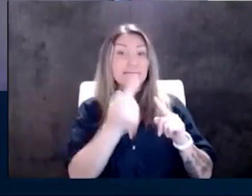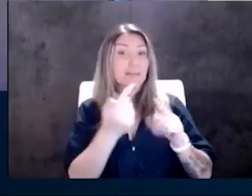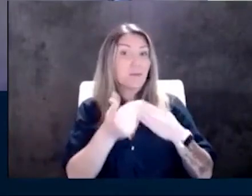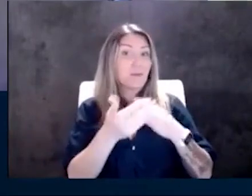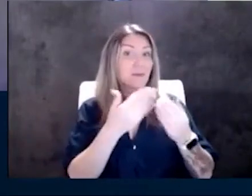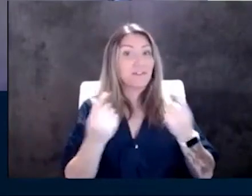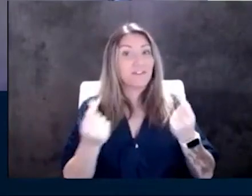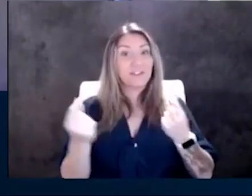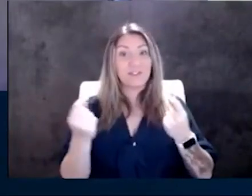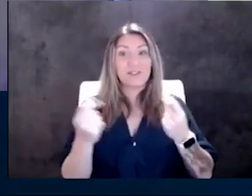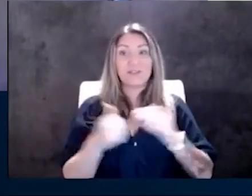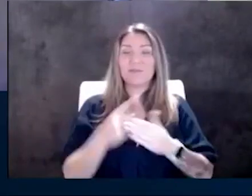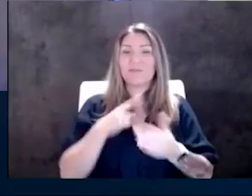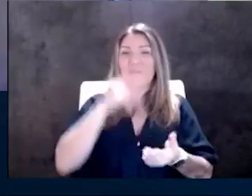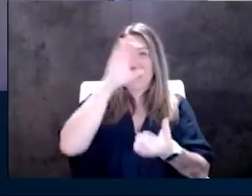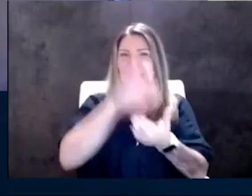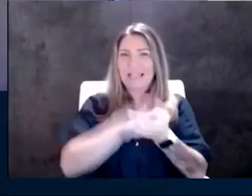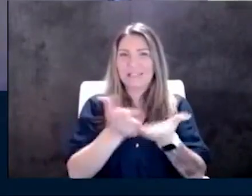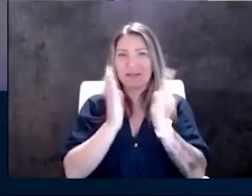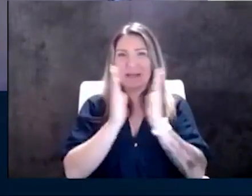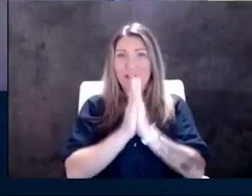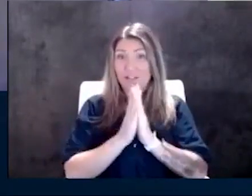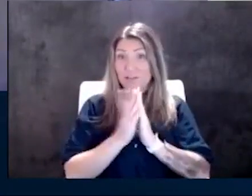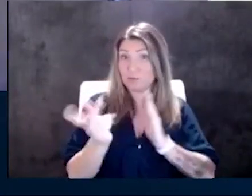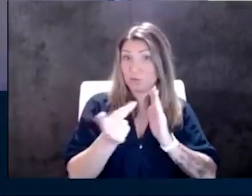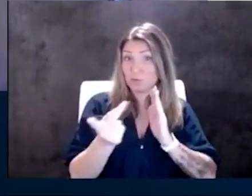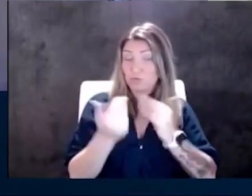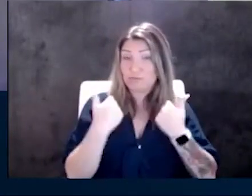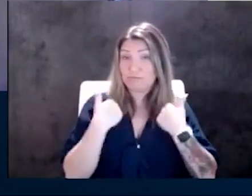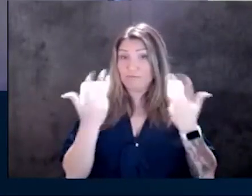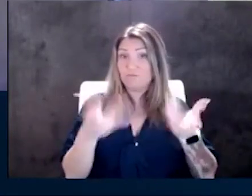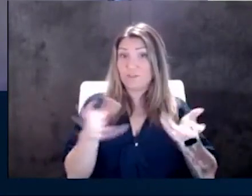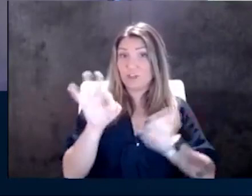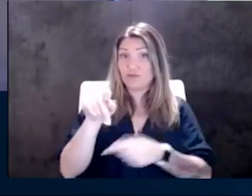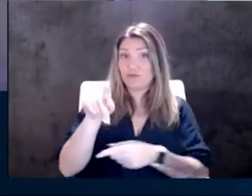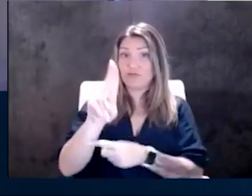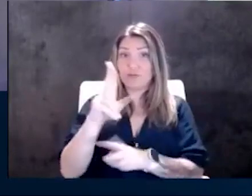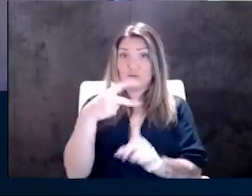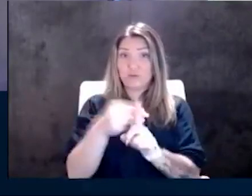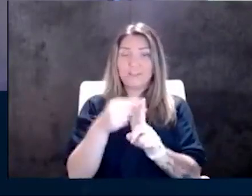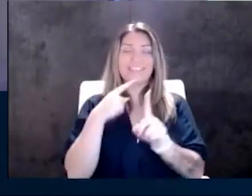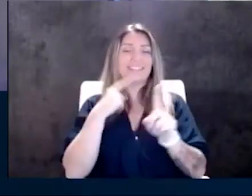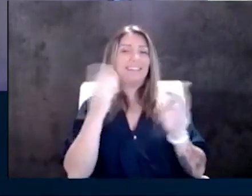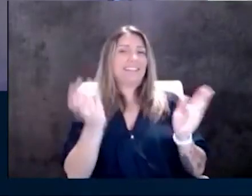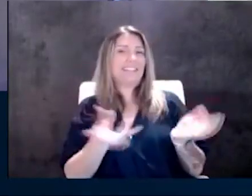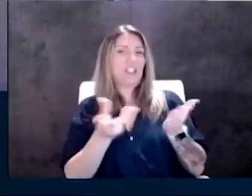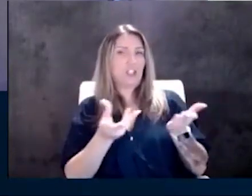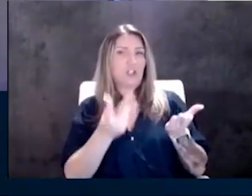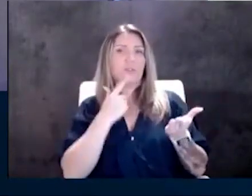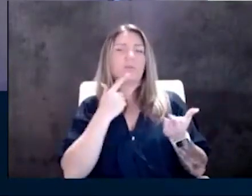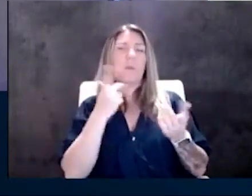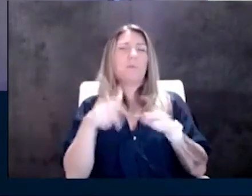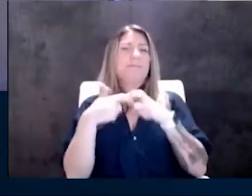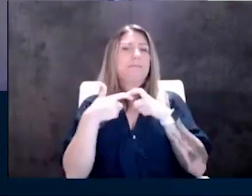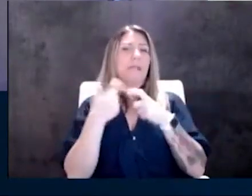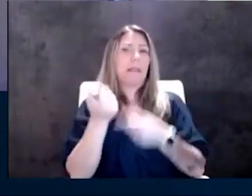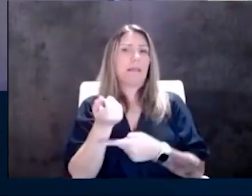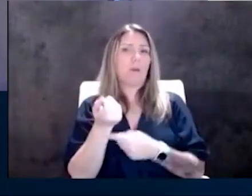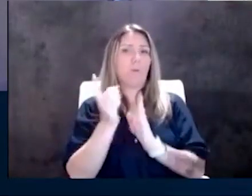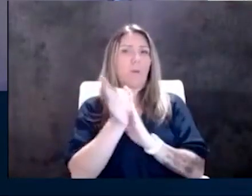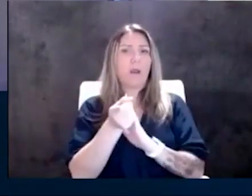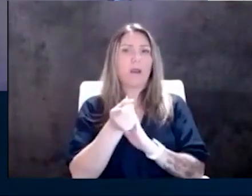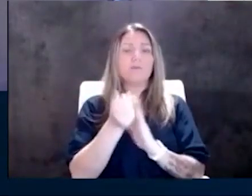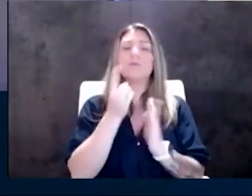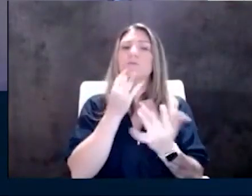the feed if you two have gotten your flu shots, which is no, and you're going to do it here on the We're show. gonna do a show You're next holding week. off a little Next bit, week. right? Why Yeah, is that? we're just waiting a little